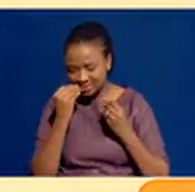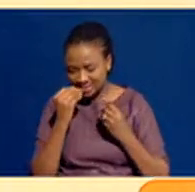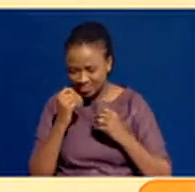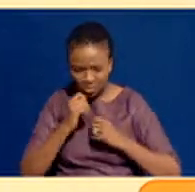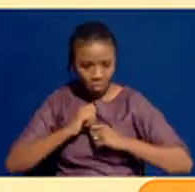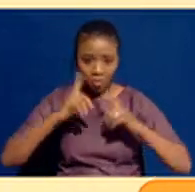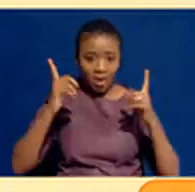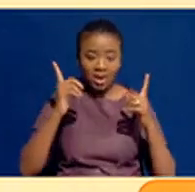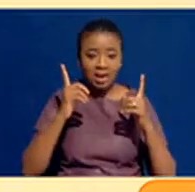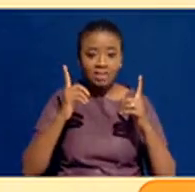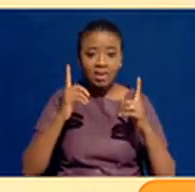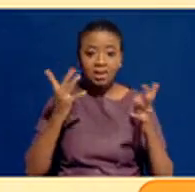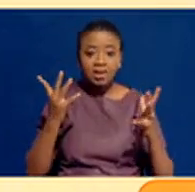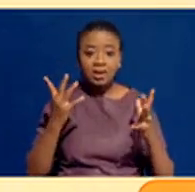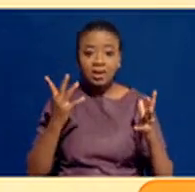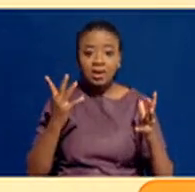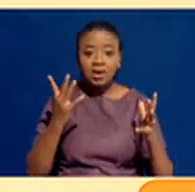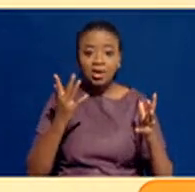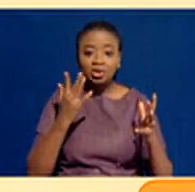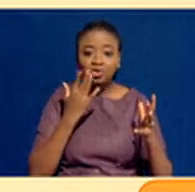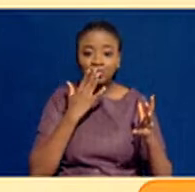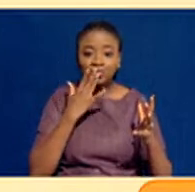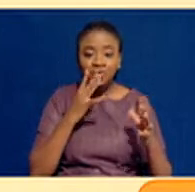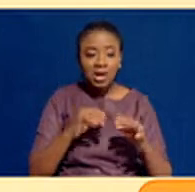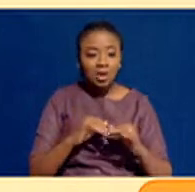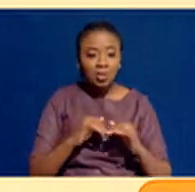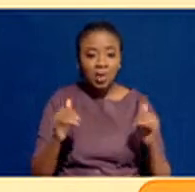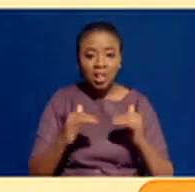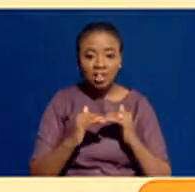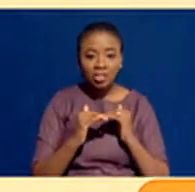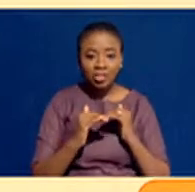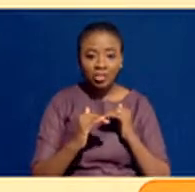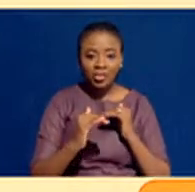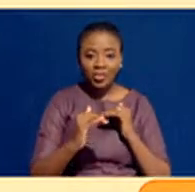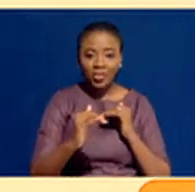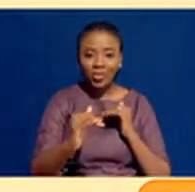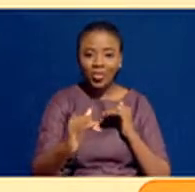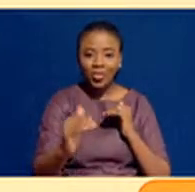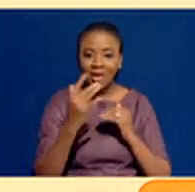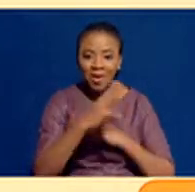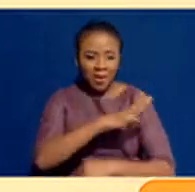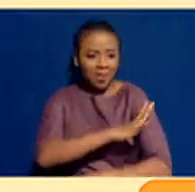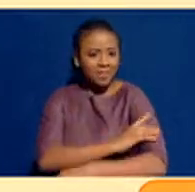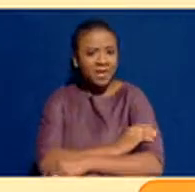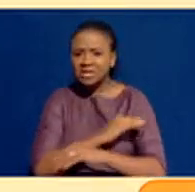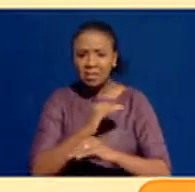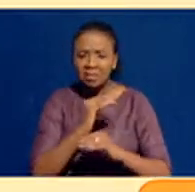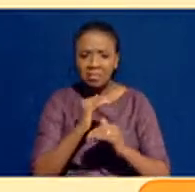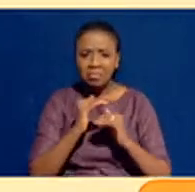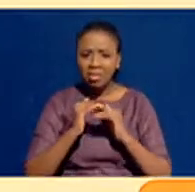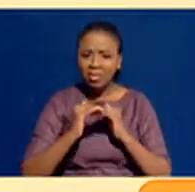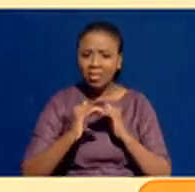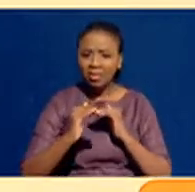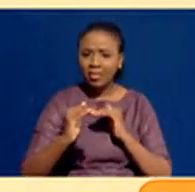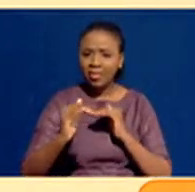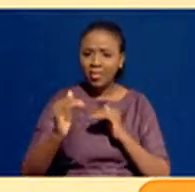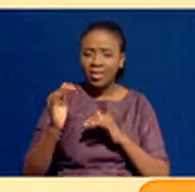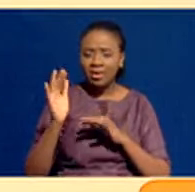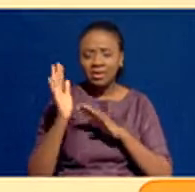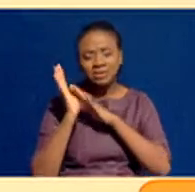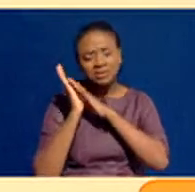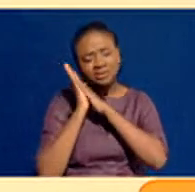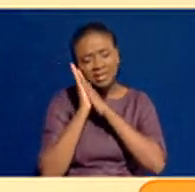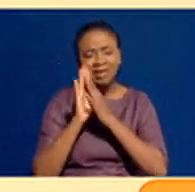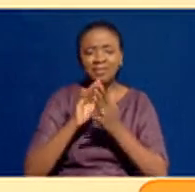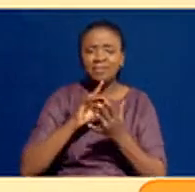your sugar meds, your blood pressure is optimized, you feel lighter, you're sleeping better, your bowel